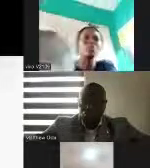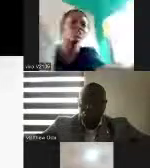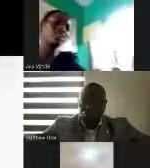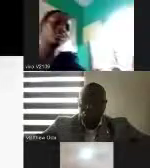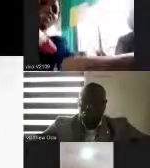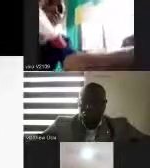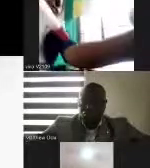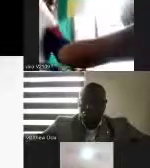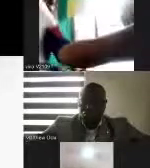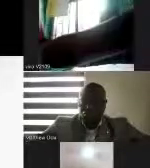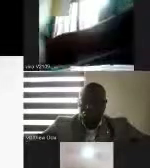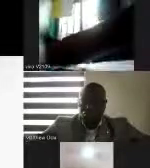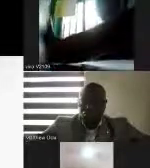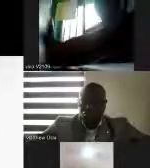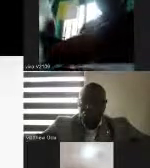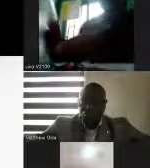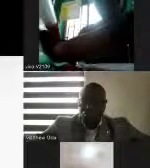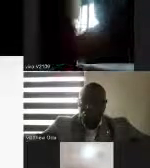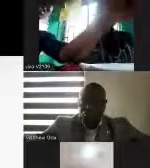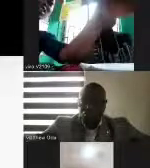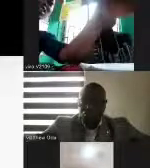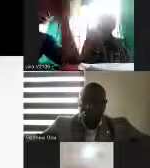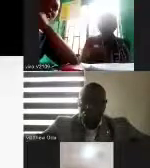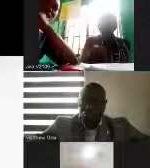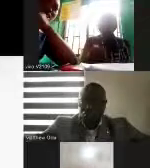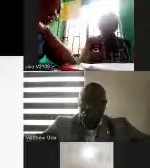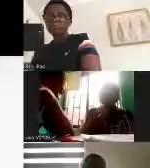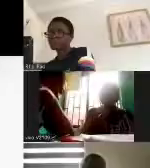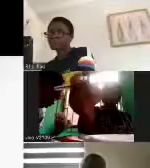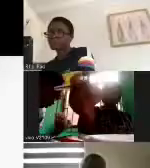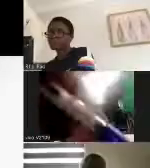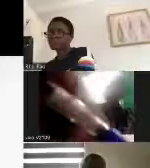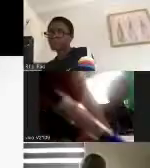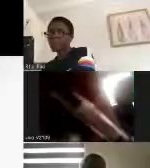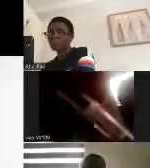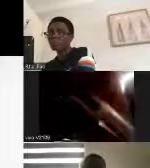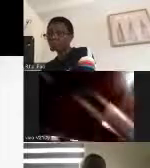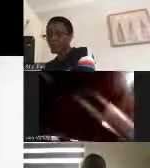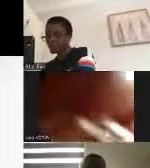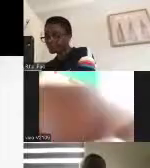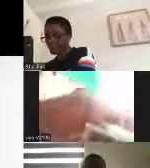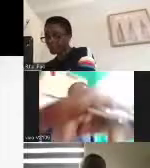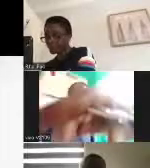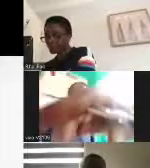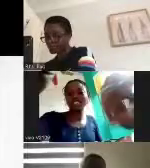developmental challenges associated with learning difficulties as in the United Kingdom?